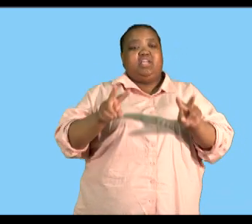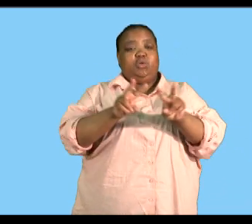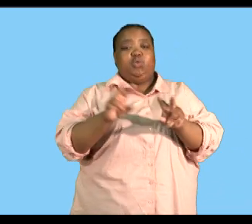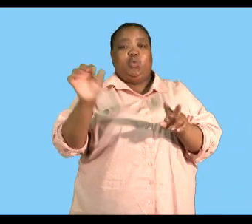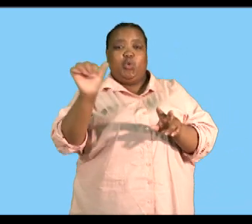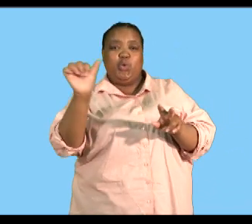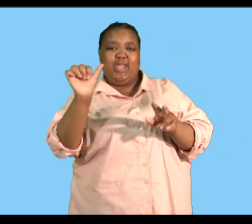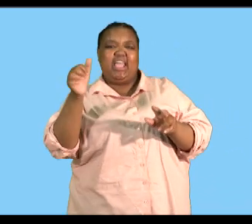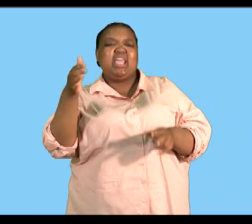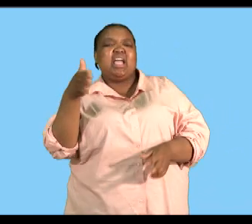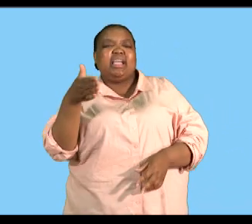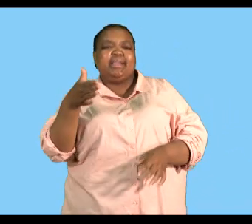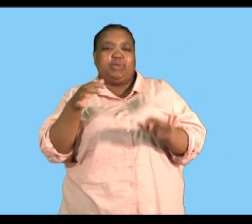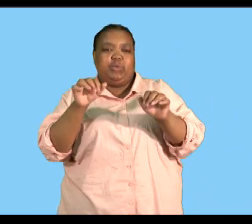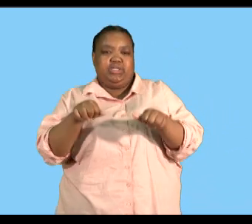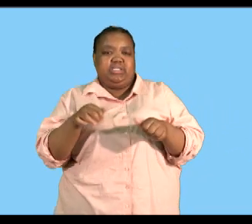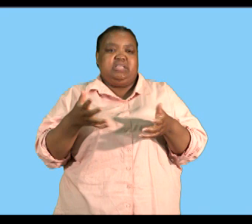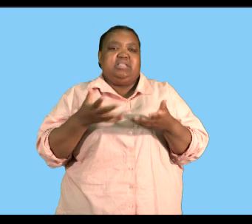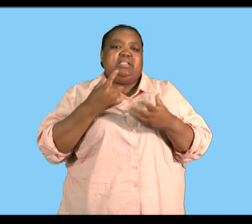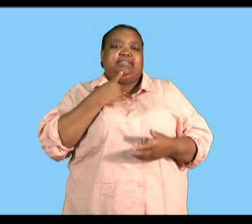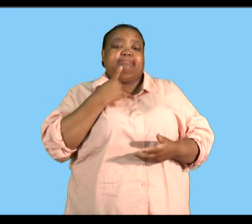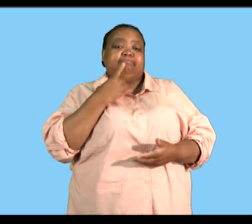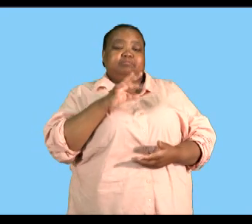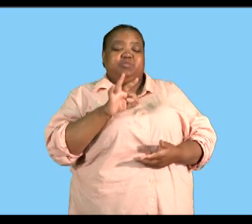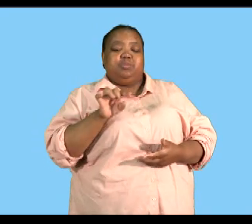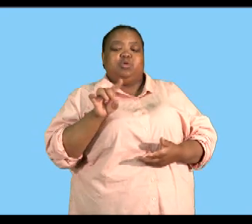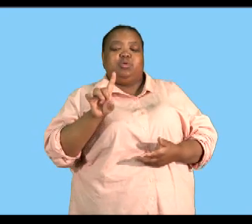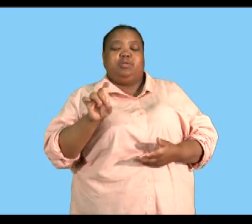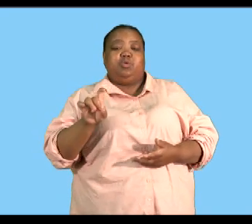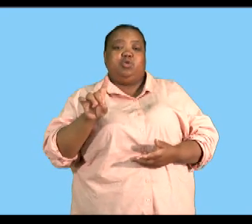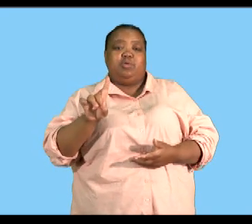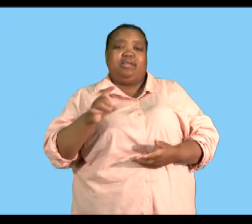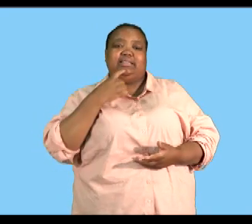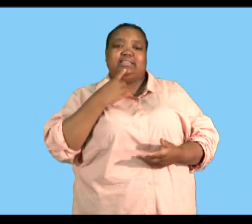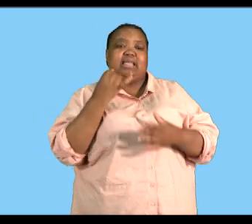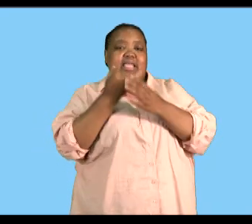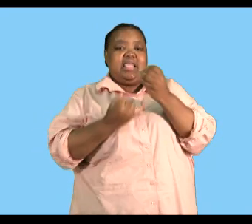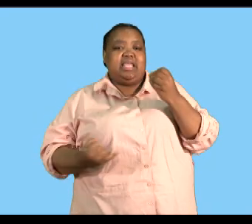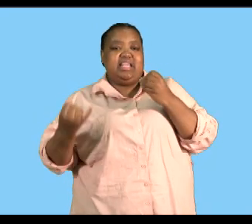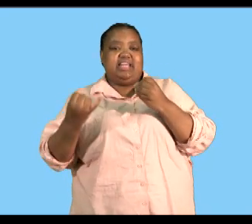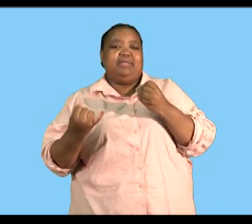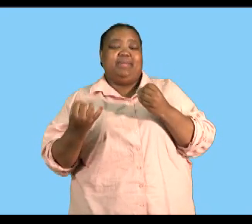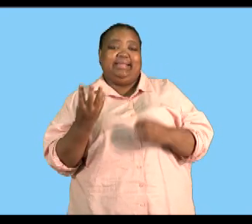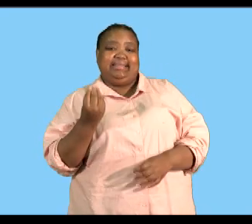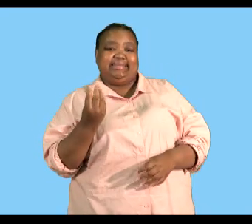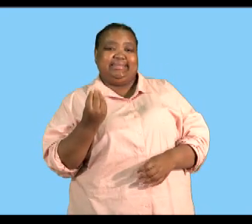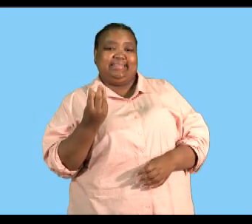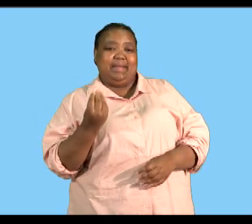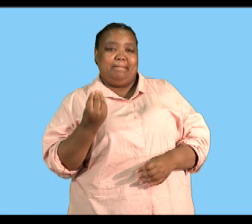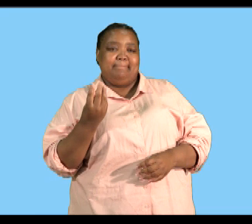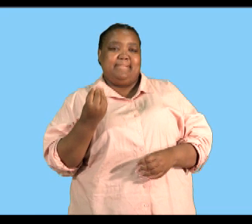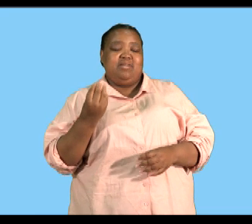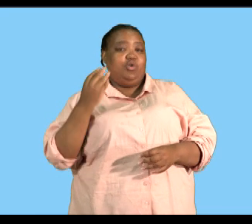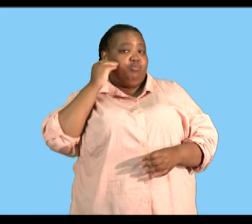Now looking at the questions, it says name the independent variable of the given data. So now in